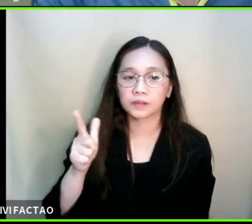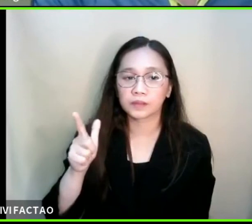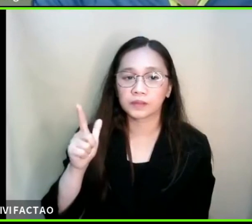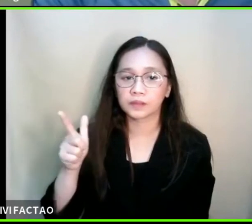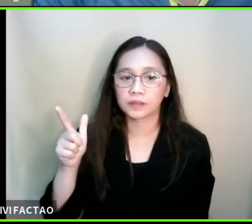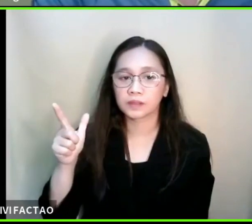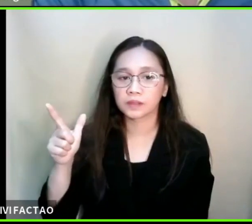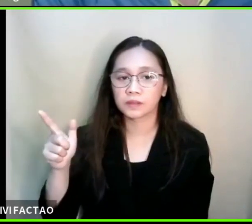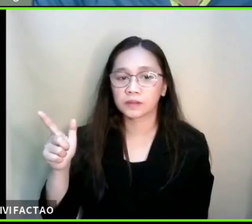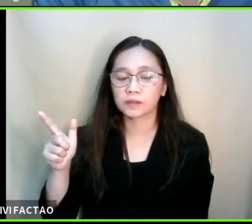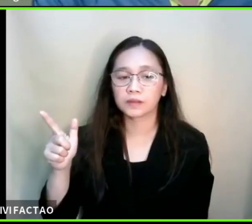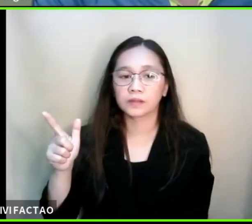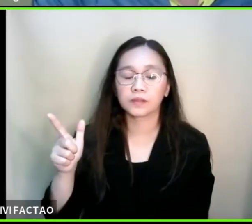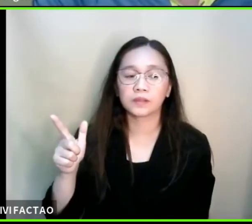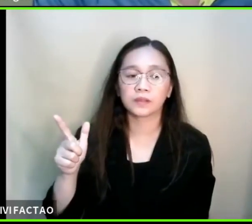no, National